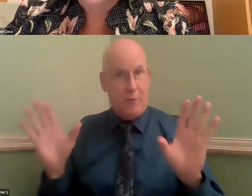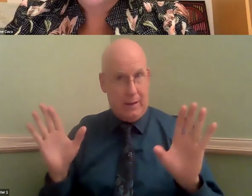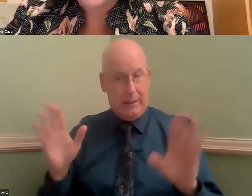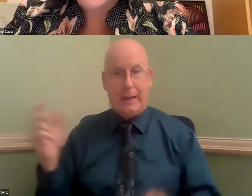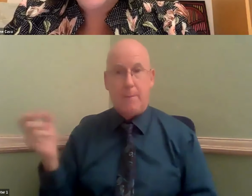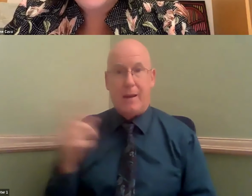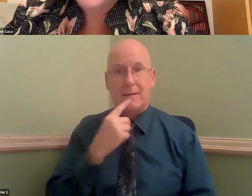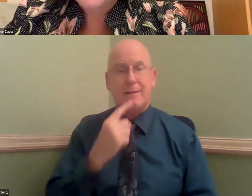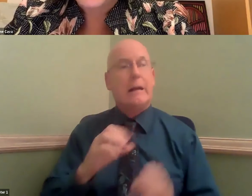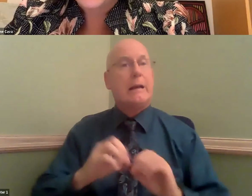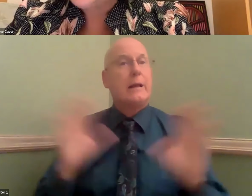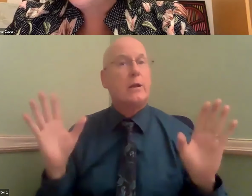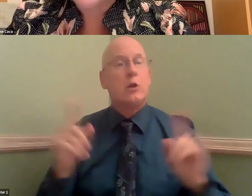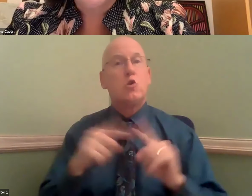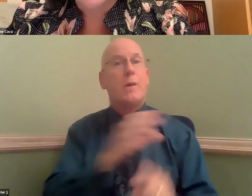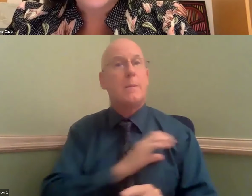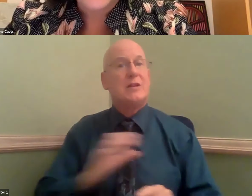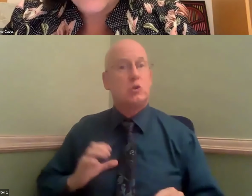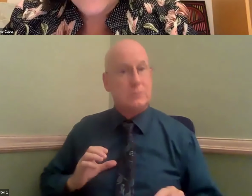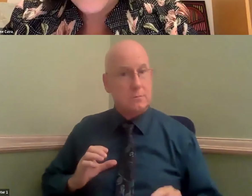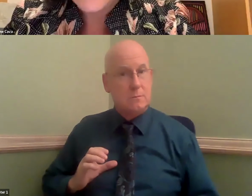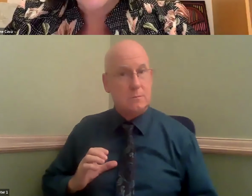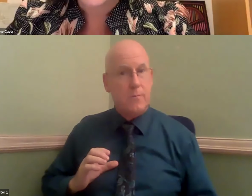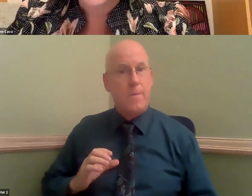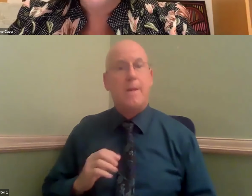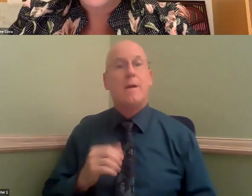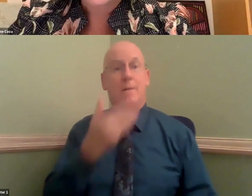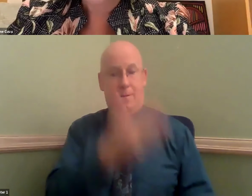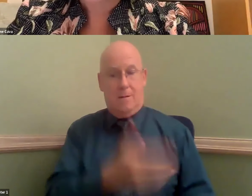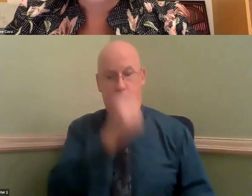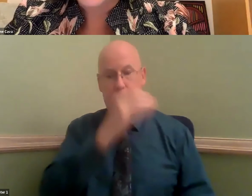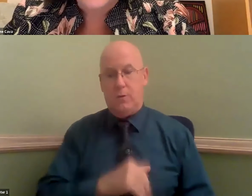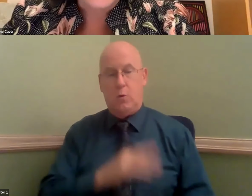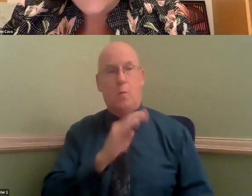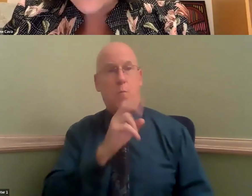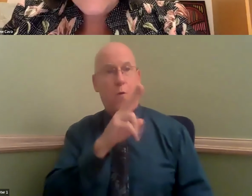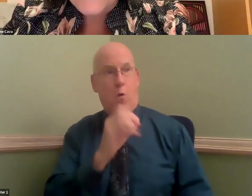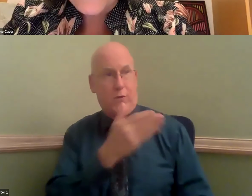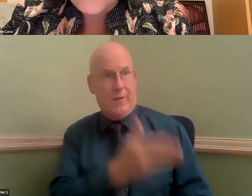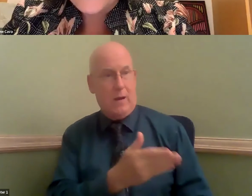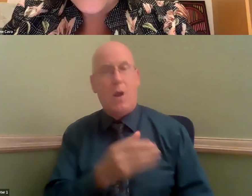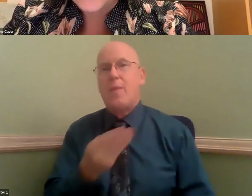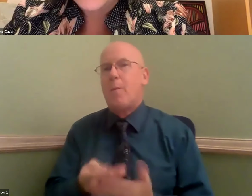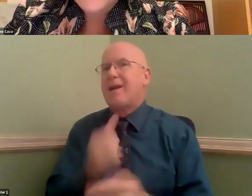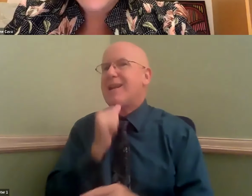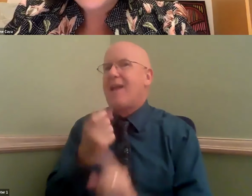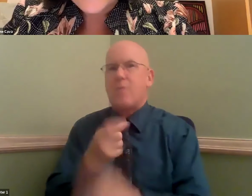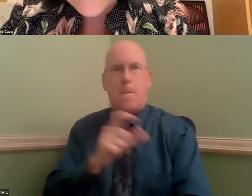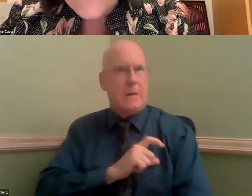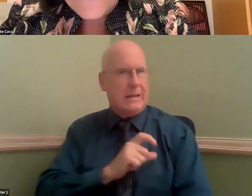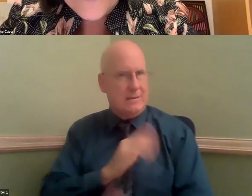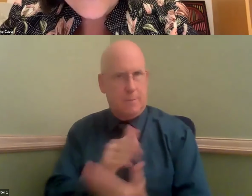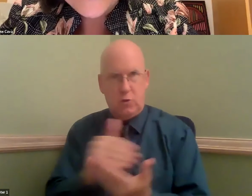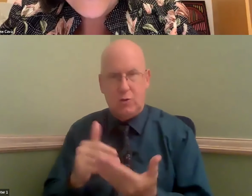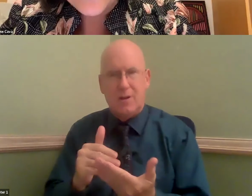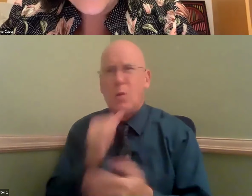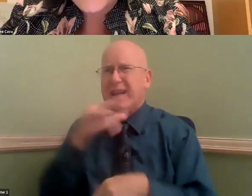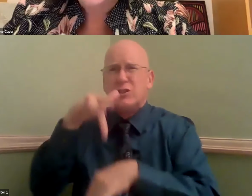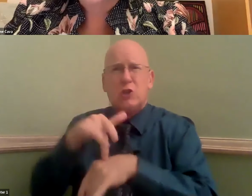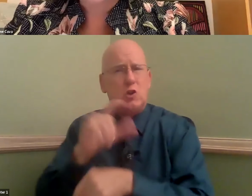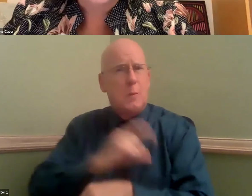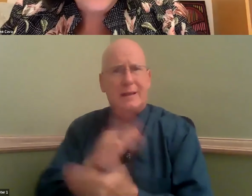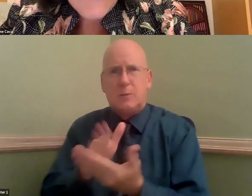and said very clearly to the commission, and Mr. Bovo was there just like me, that the money would not come from the police budget, and it hasn't come from the police